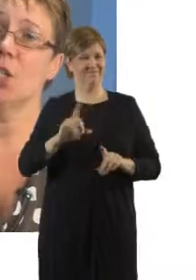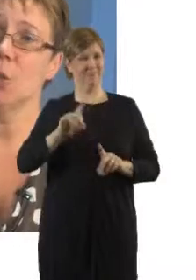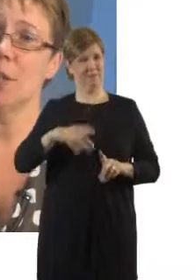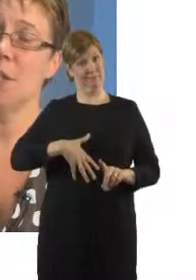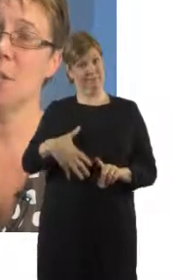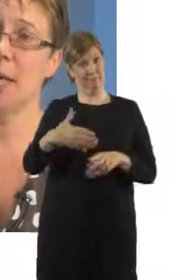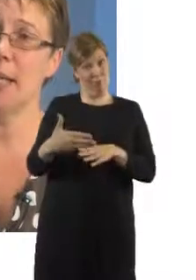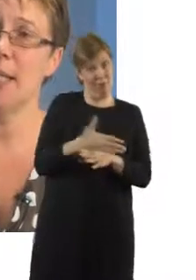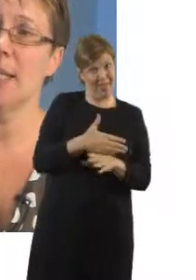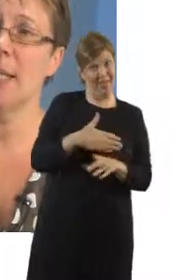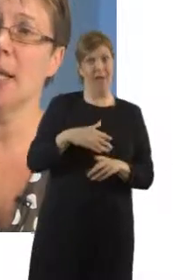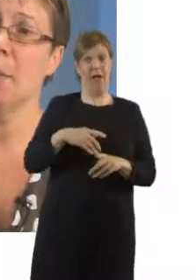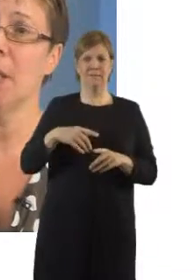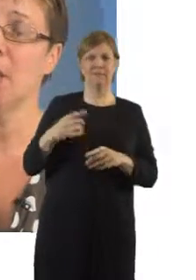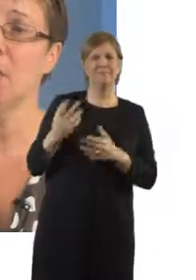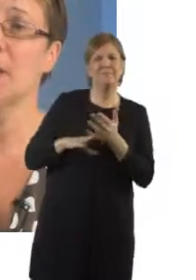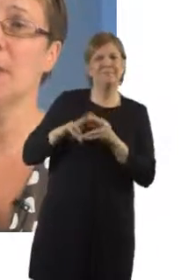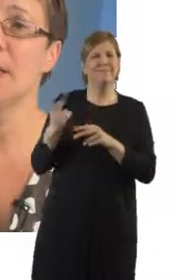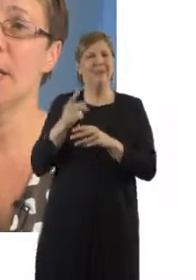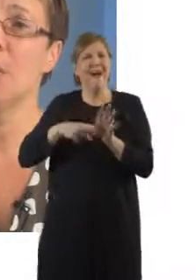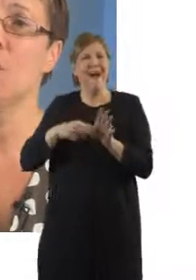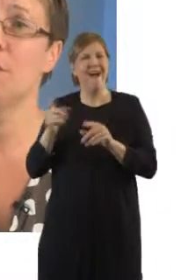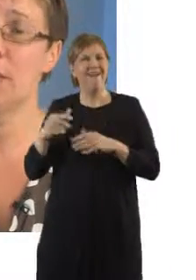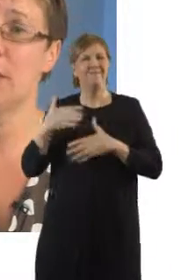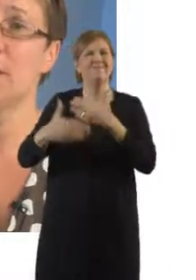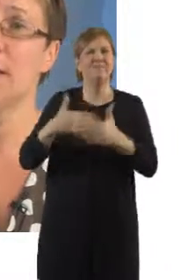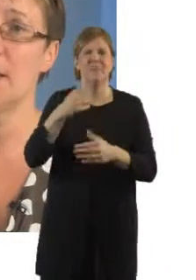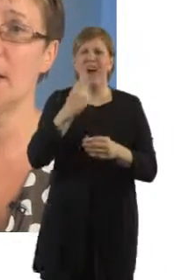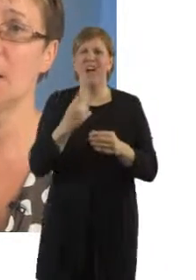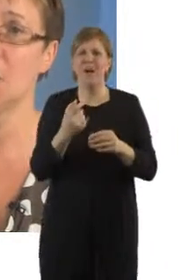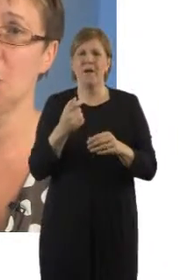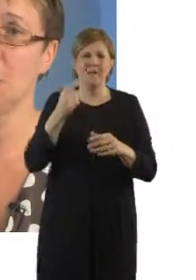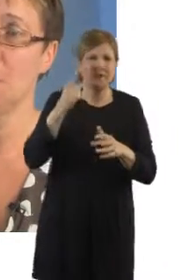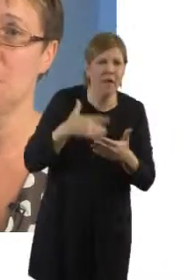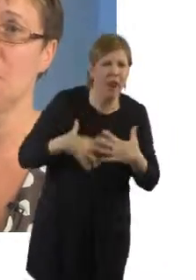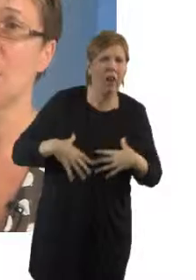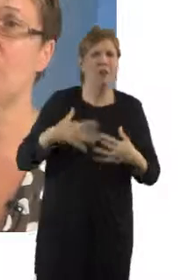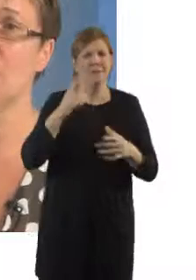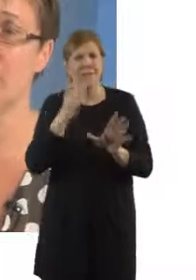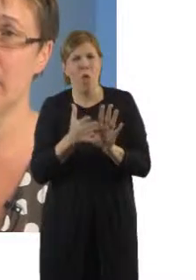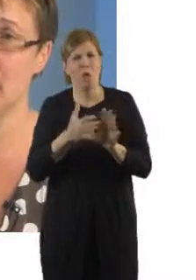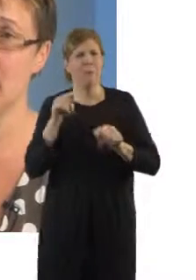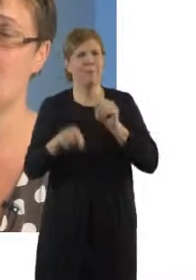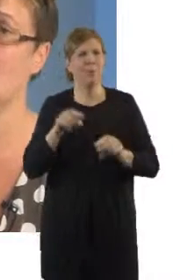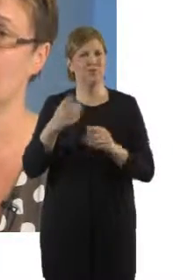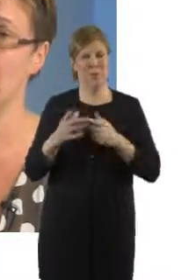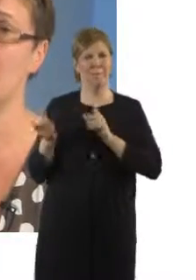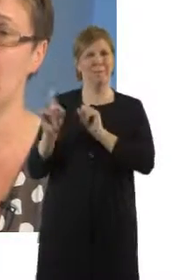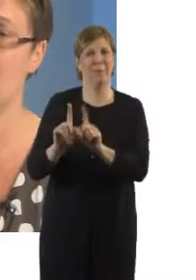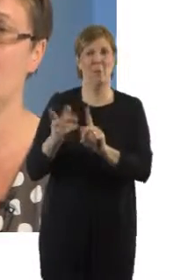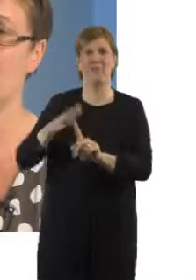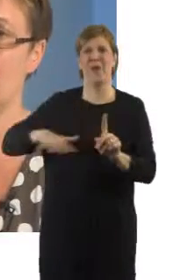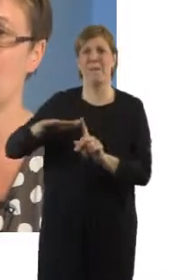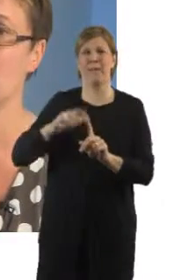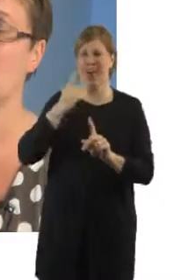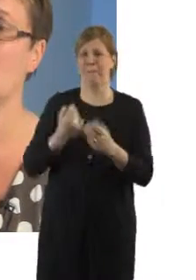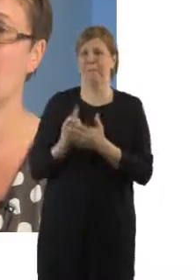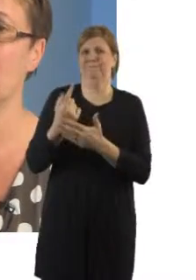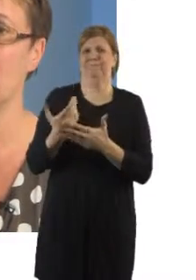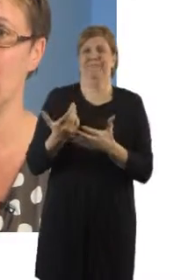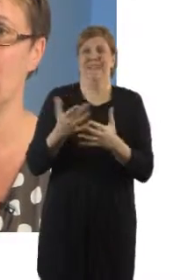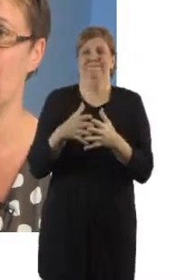Research has shown us that pregnancy and early parenthood can be a time when physical and psychological abuse from a partner or a family member